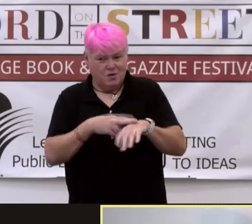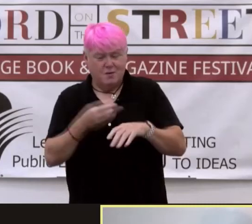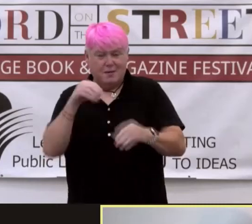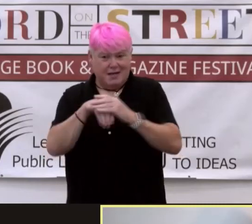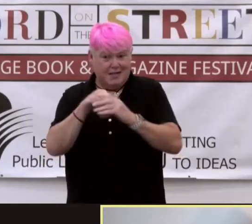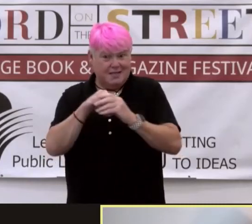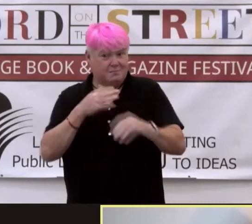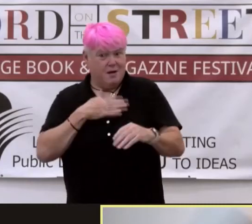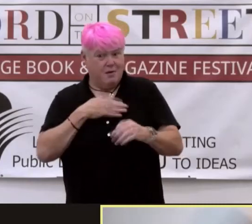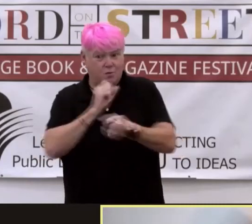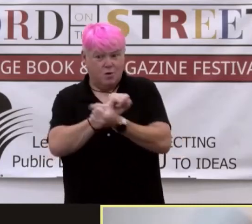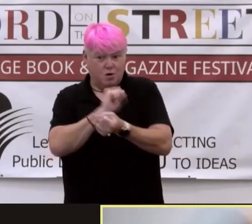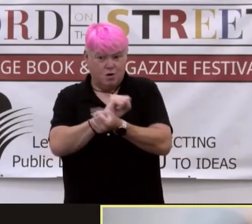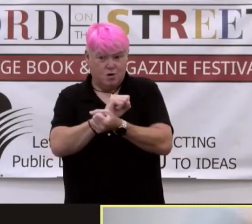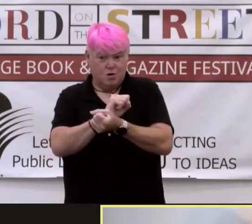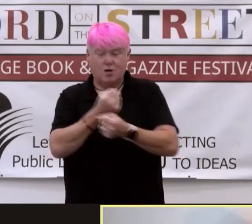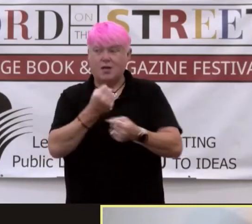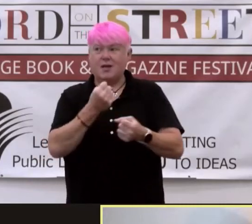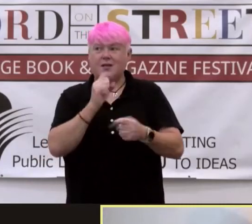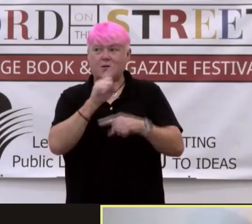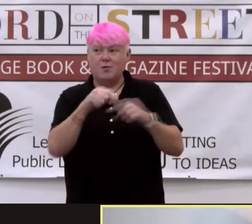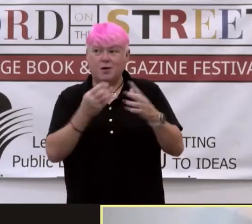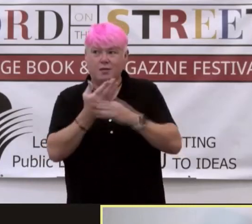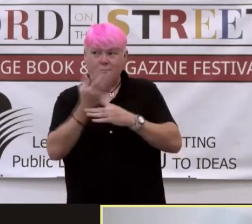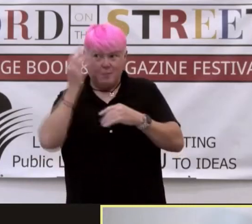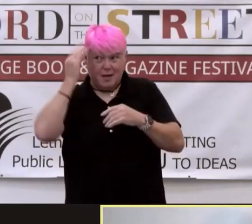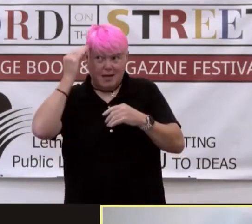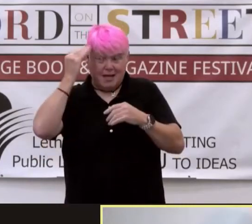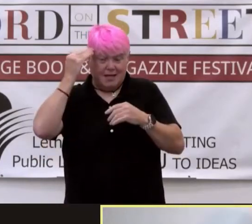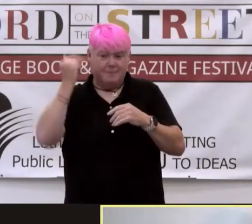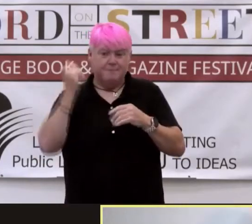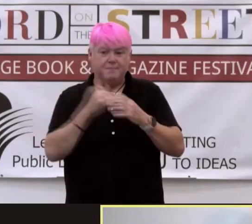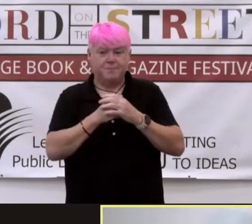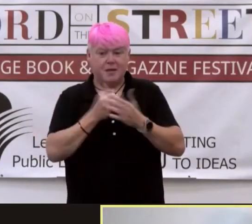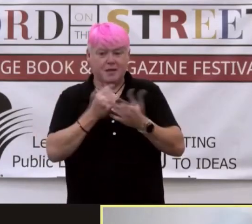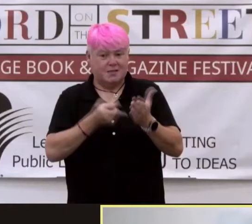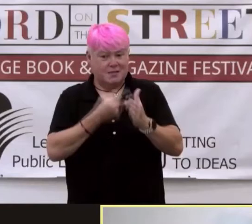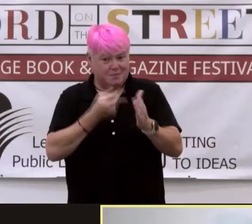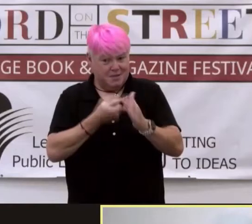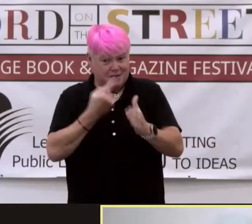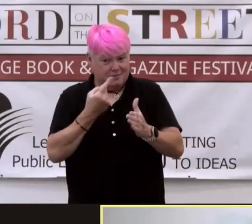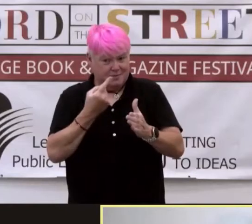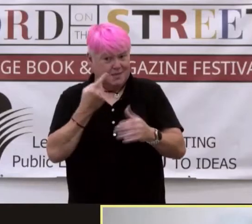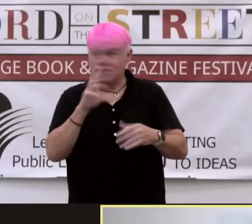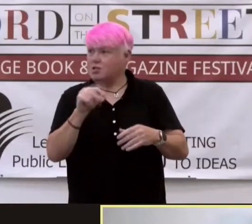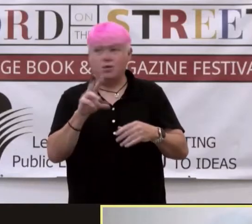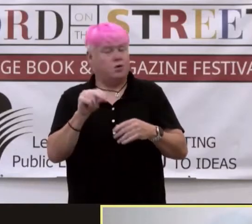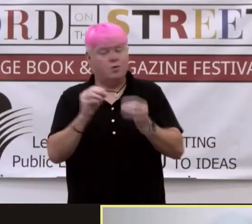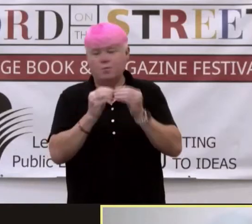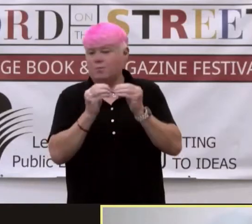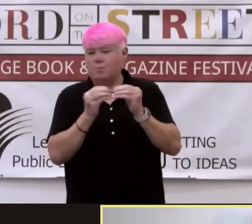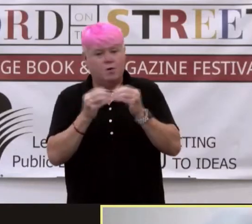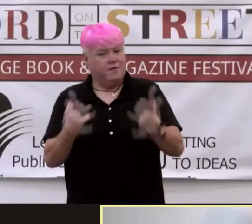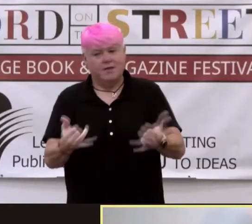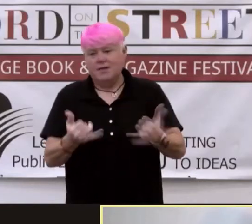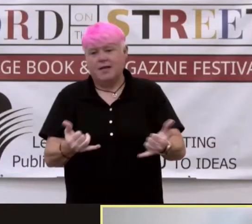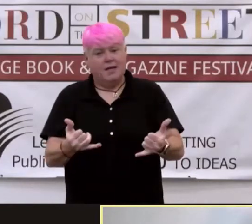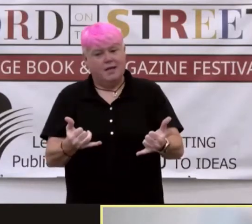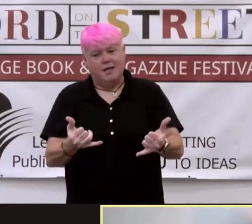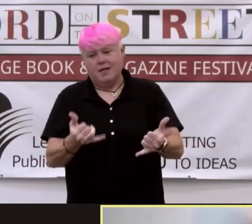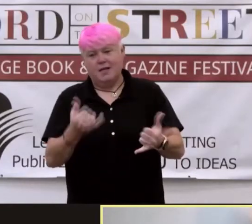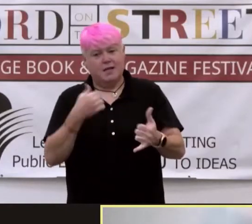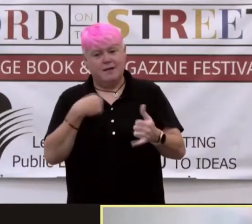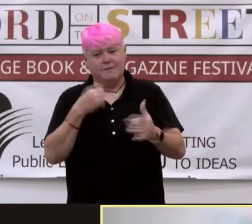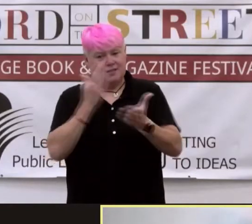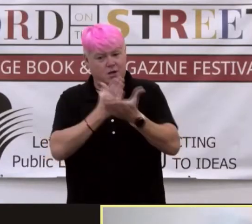always running dialogue through, but sometimes at certain points of Sadie, it was like, I just, no, no more for this moment. Just give me a minute,